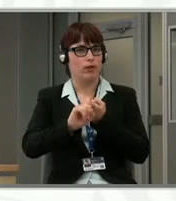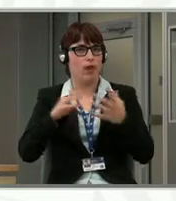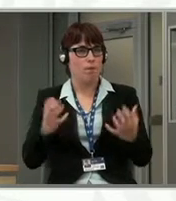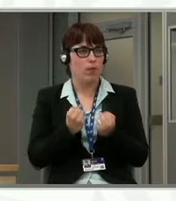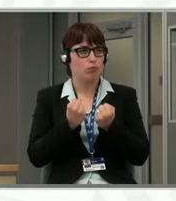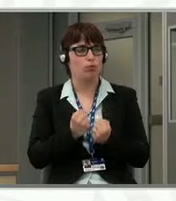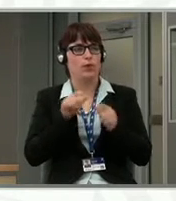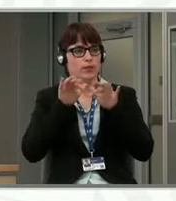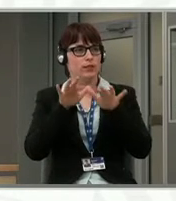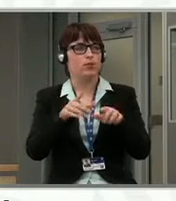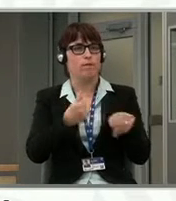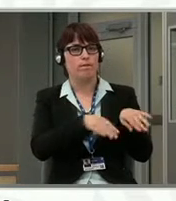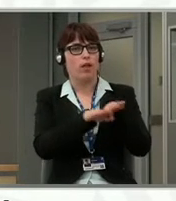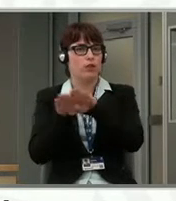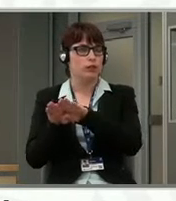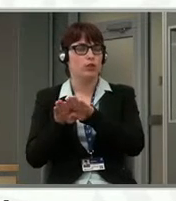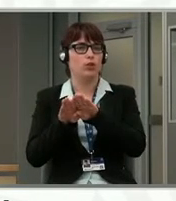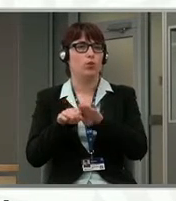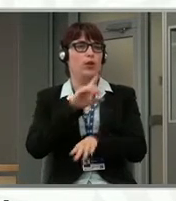impulse to